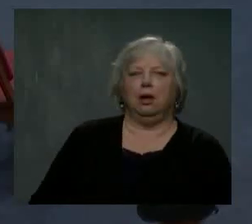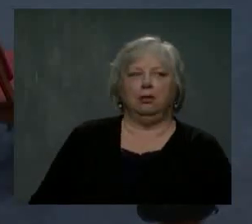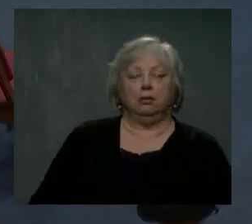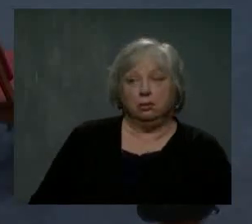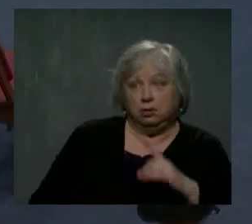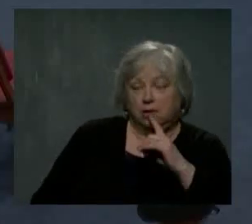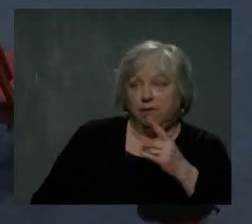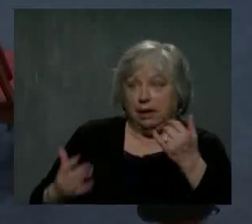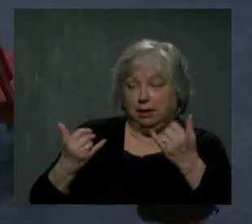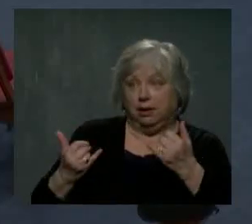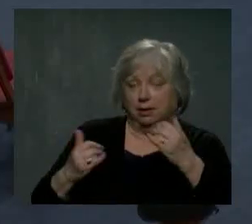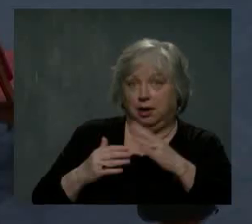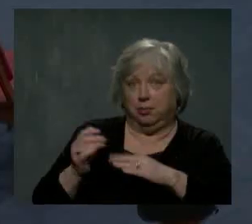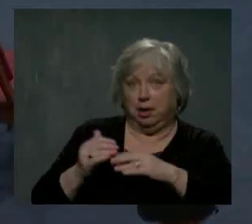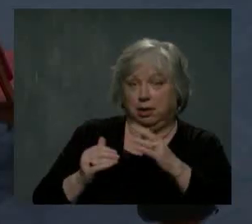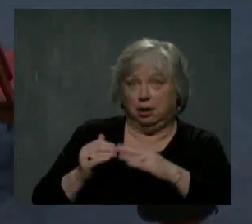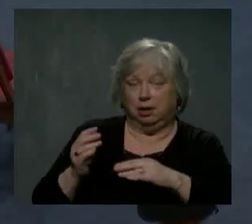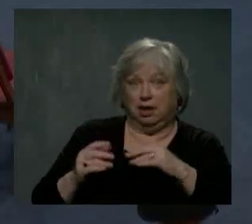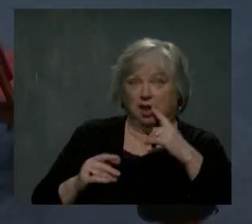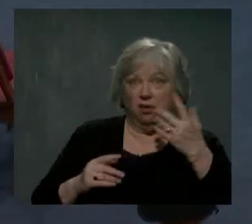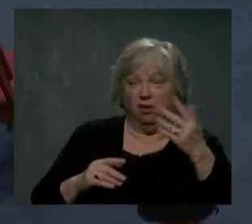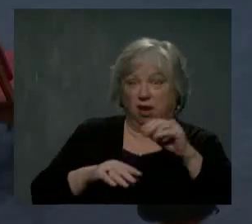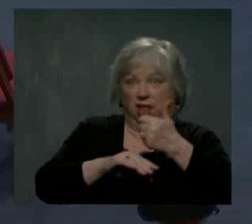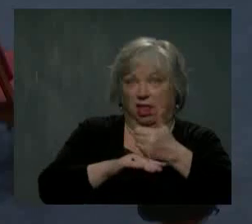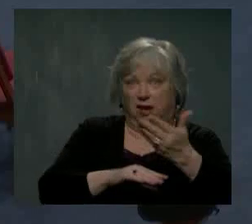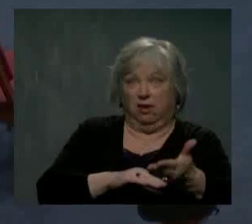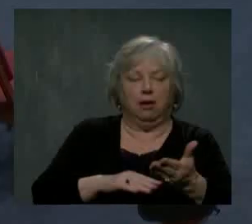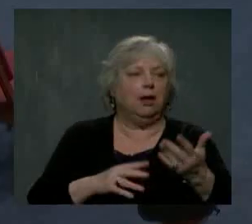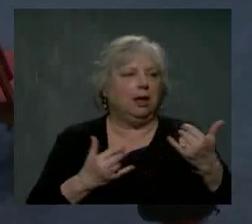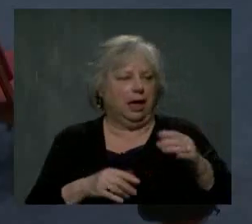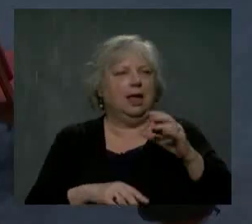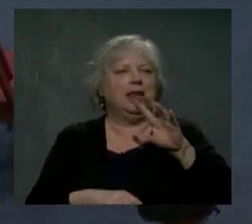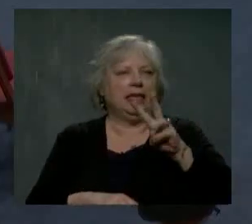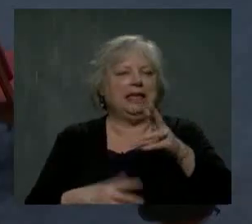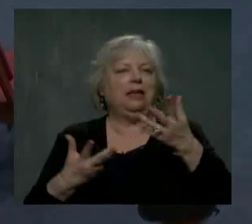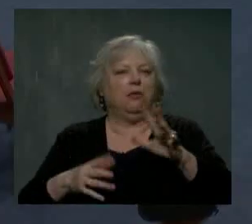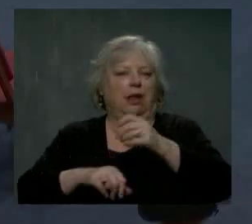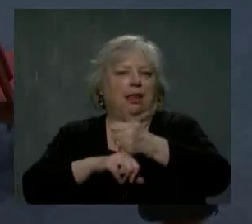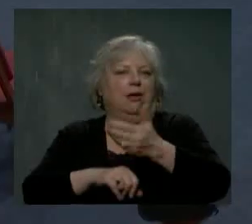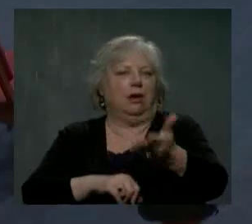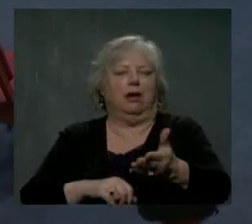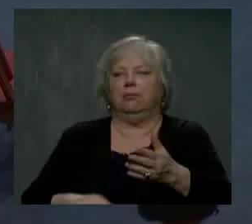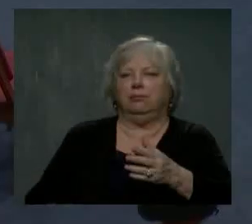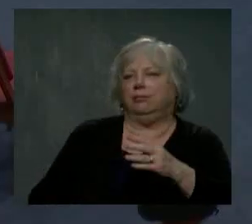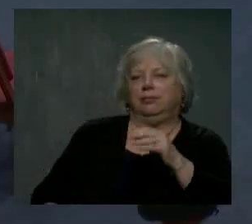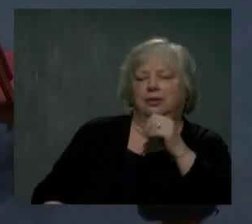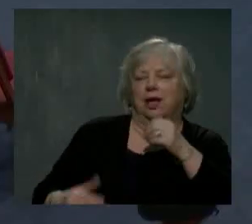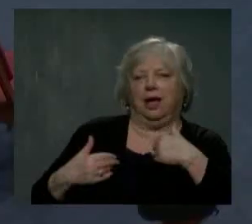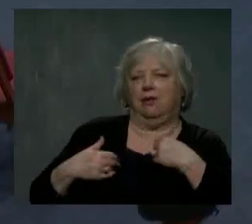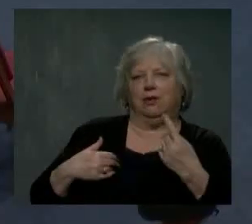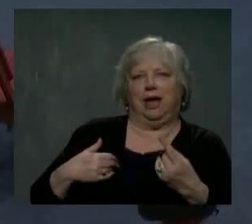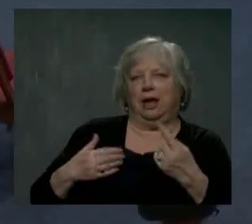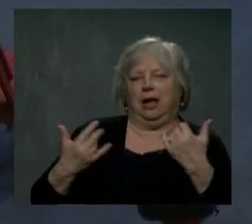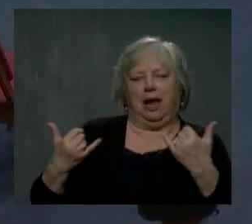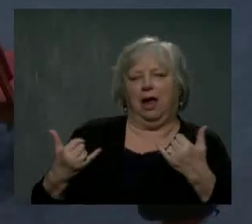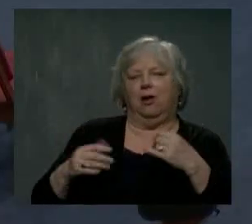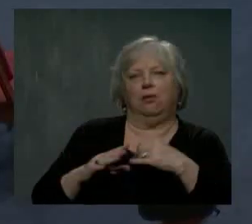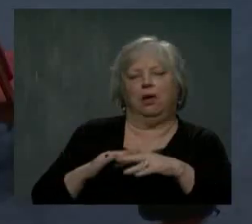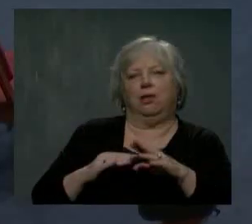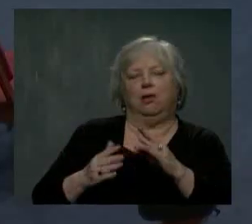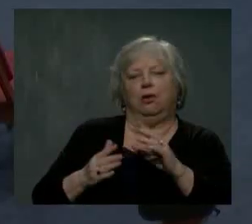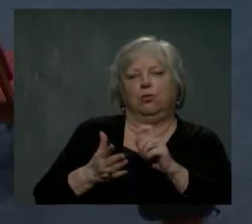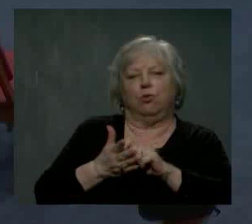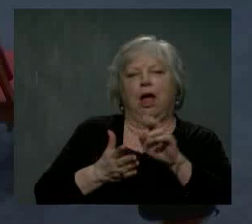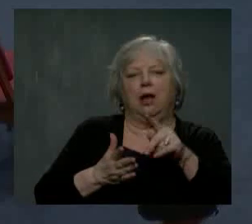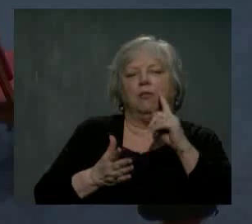Of the existing buildings that are out there now? Of the 6 buildings that's out there now, yes, sir. There is not one right now in the write-up for the public hearing. We